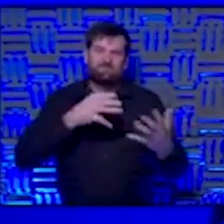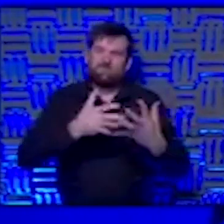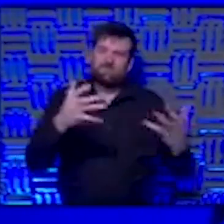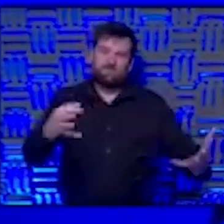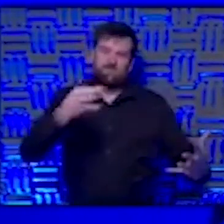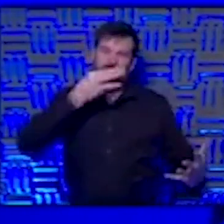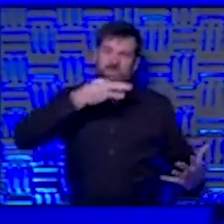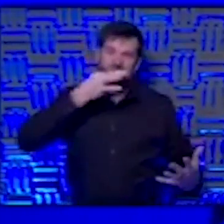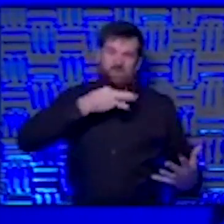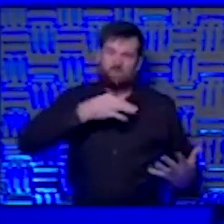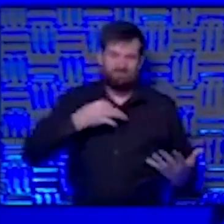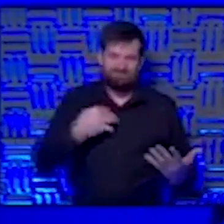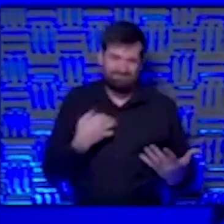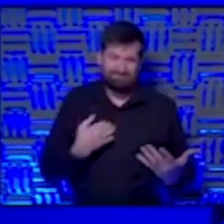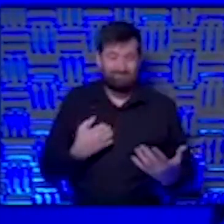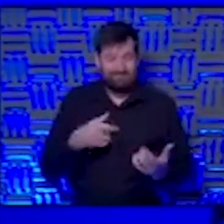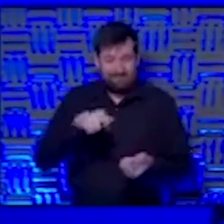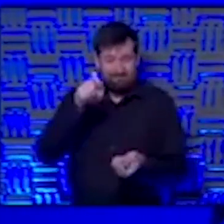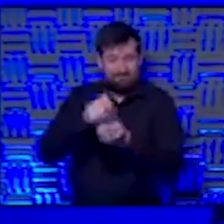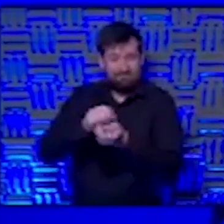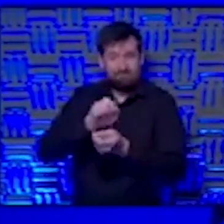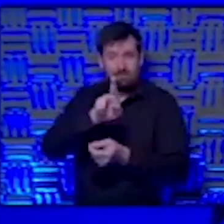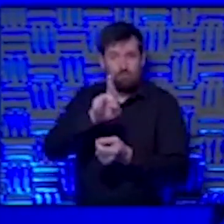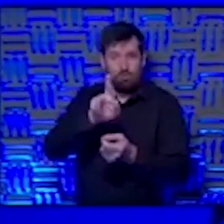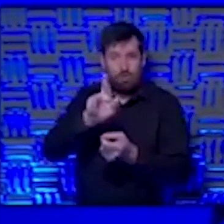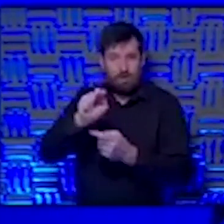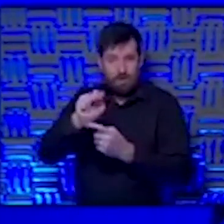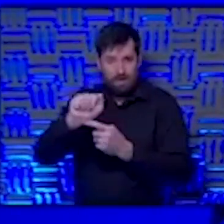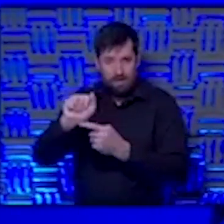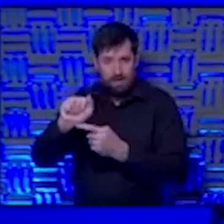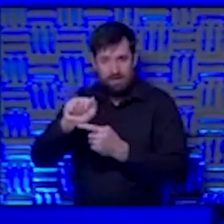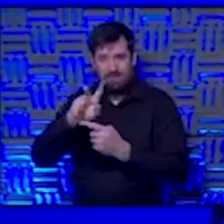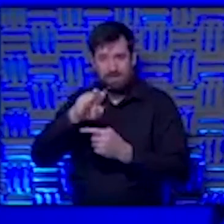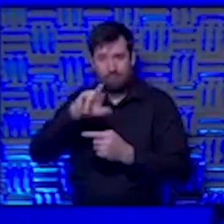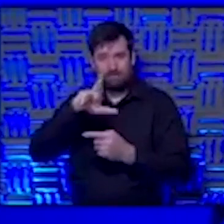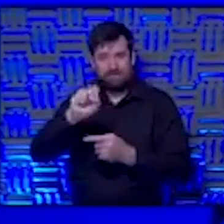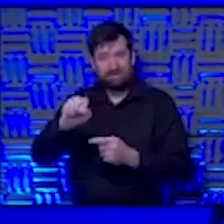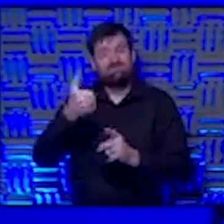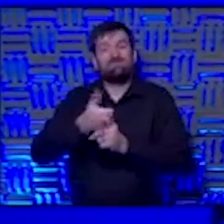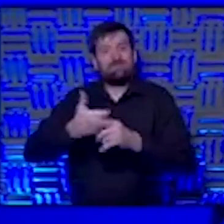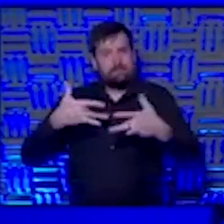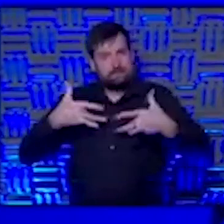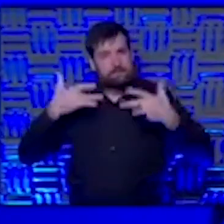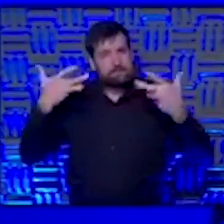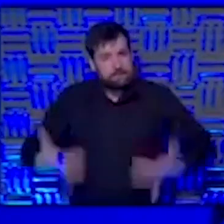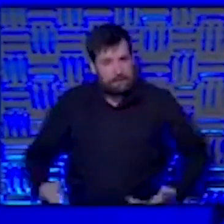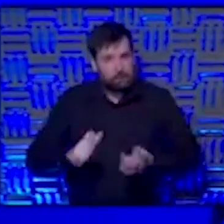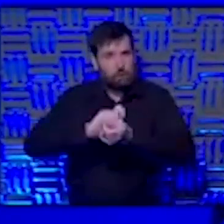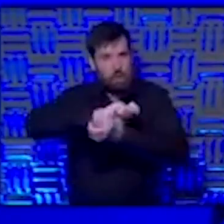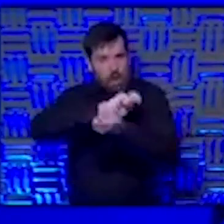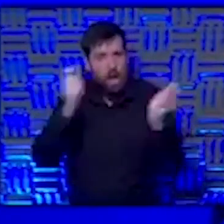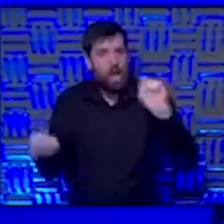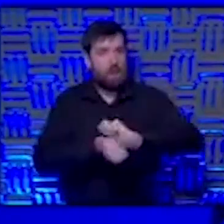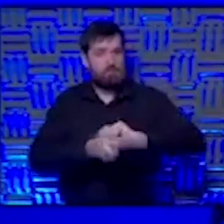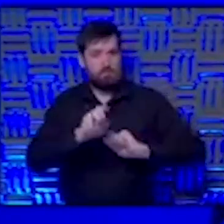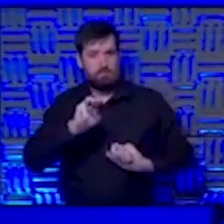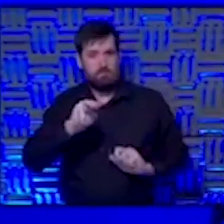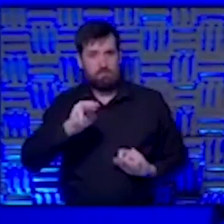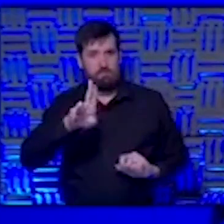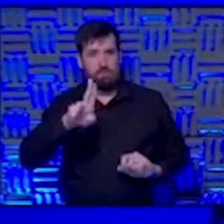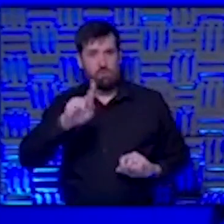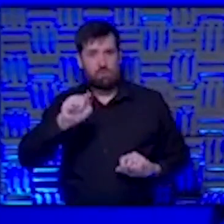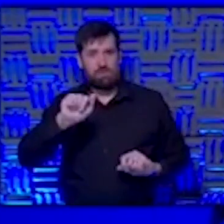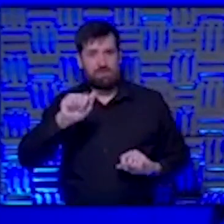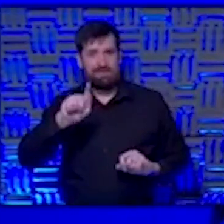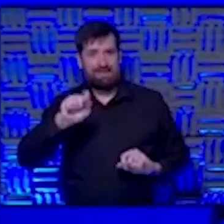understand these viruses, particularly these RNA viruses, do mutate all the time. They have mutations that are present. Most of them,